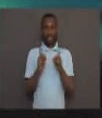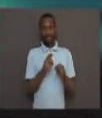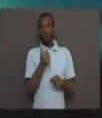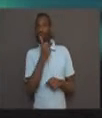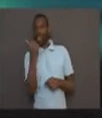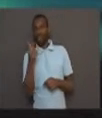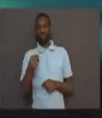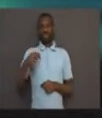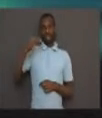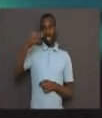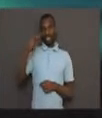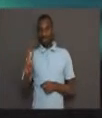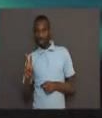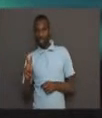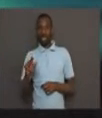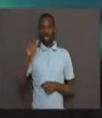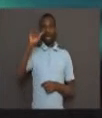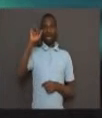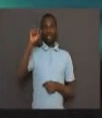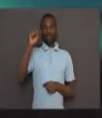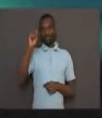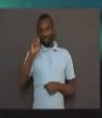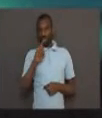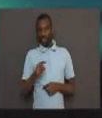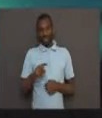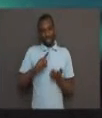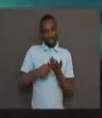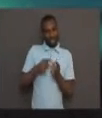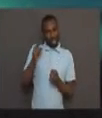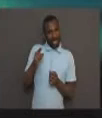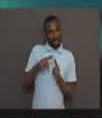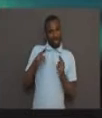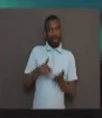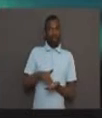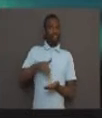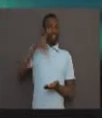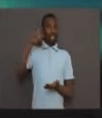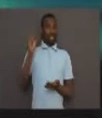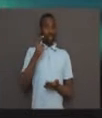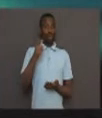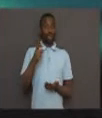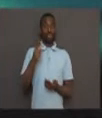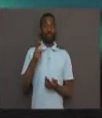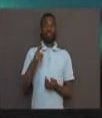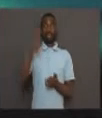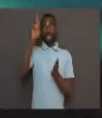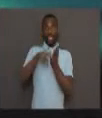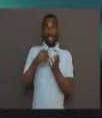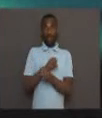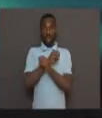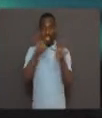hydrogen. It is highly radioactive, or